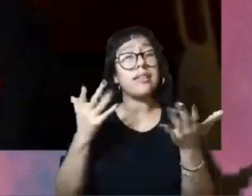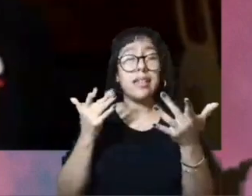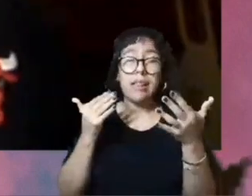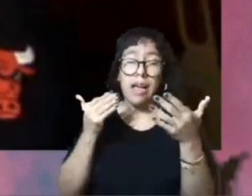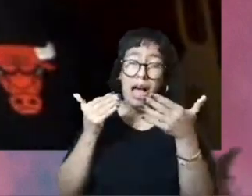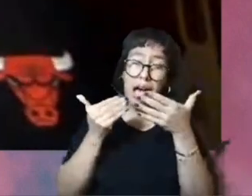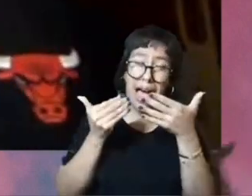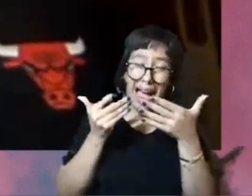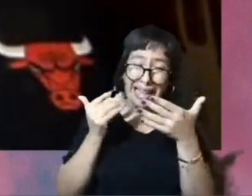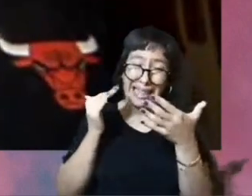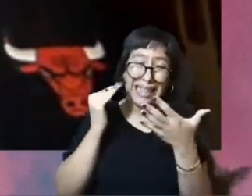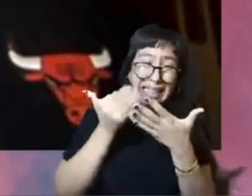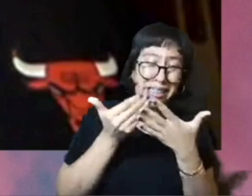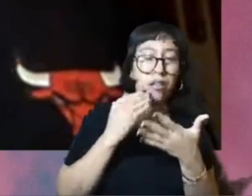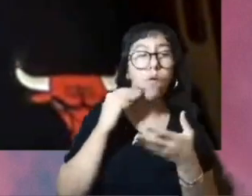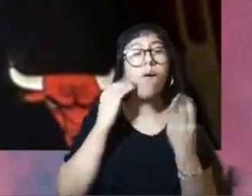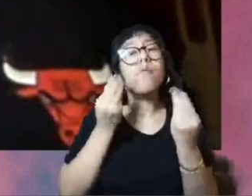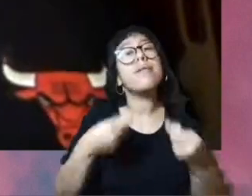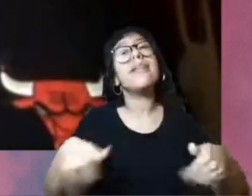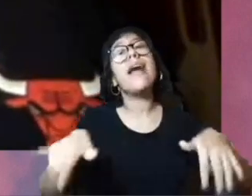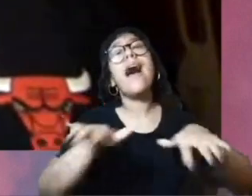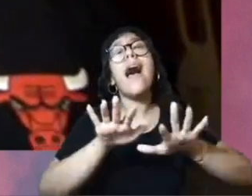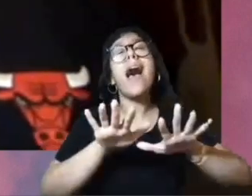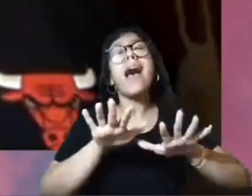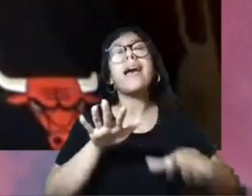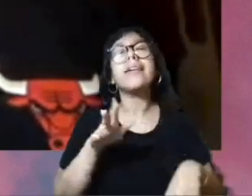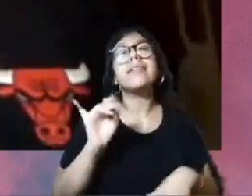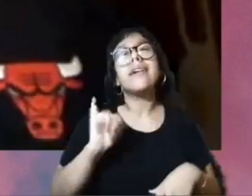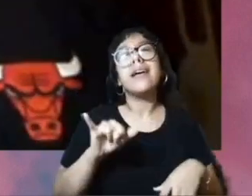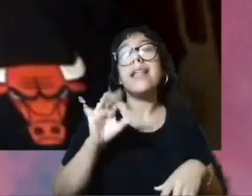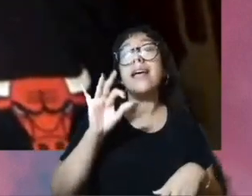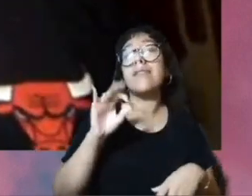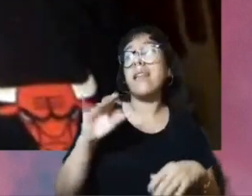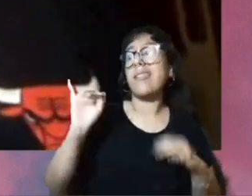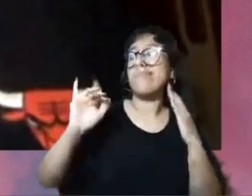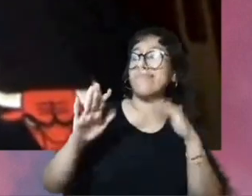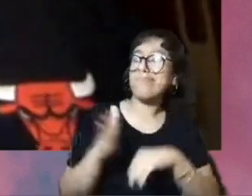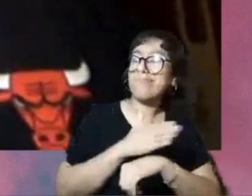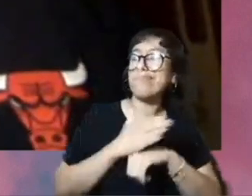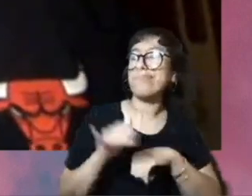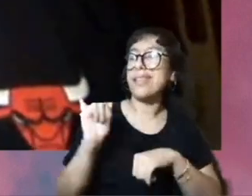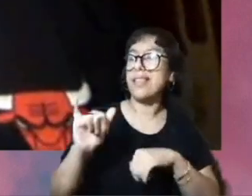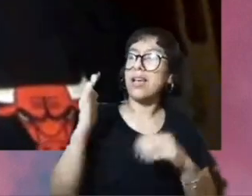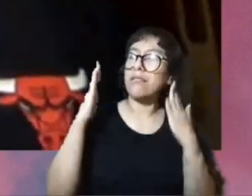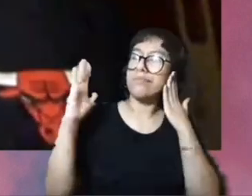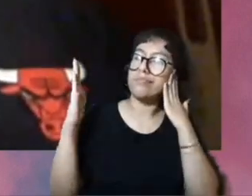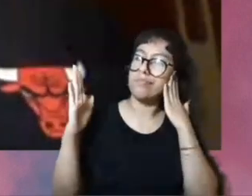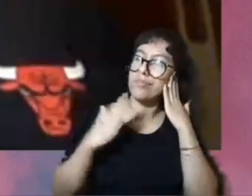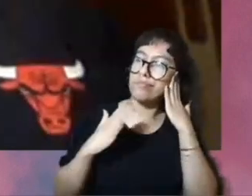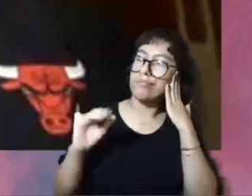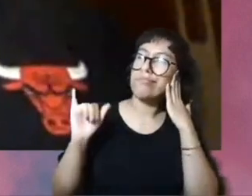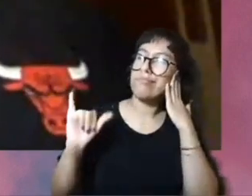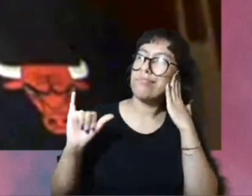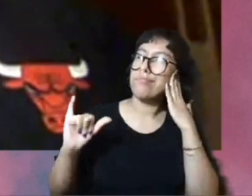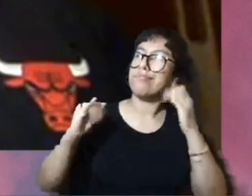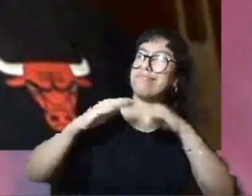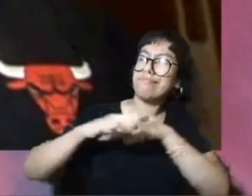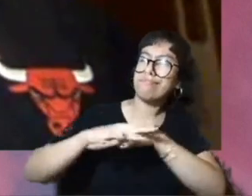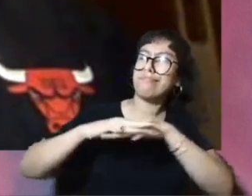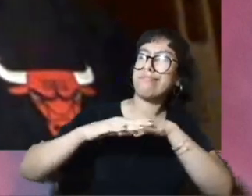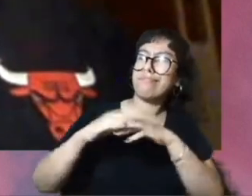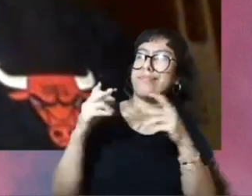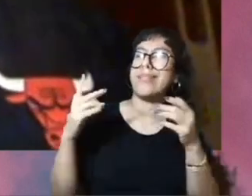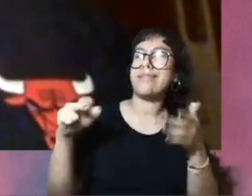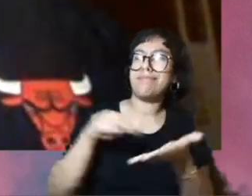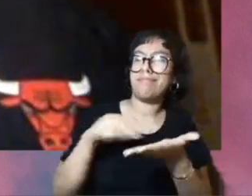I got to a homeland is the funk under a DJ's needle and my hand full of a dance partner.